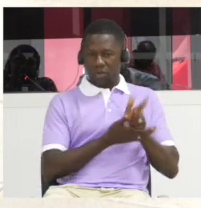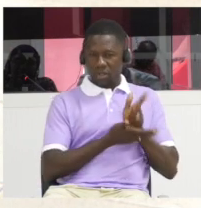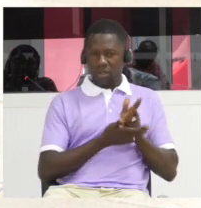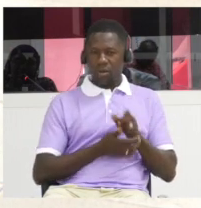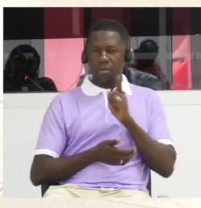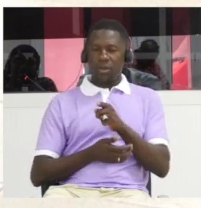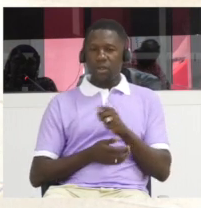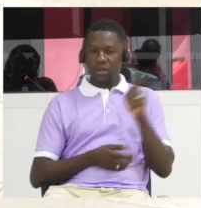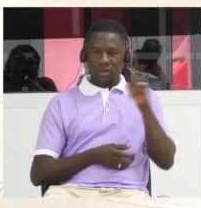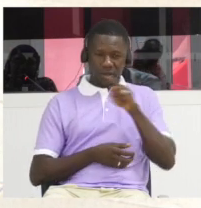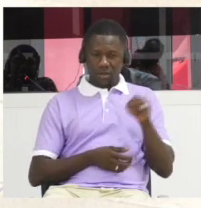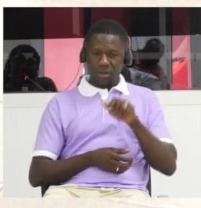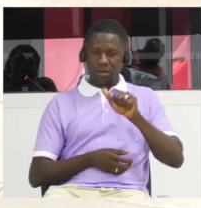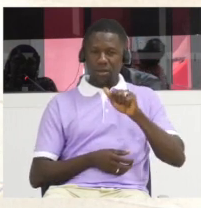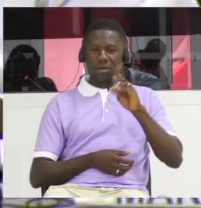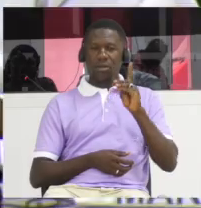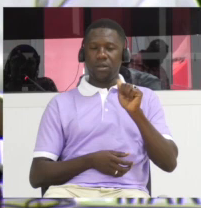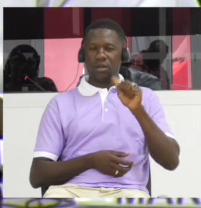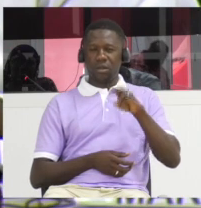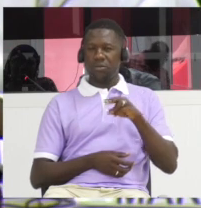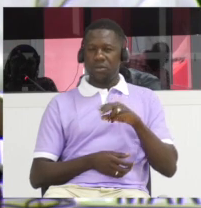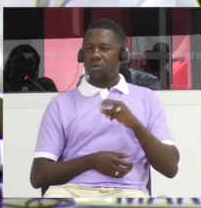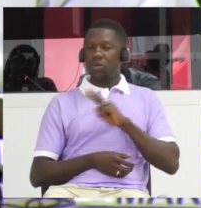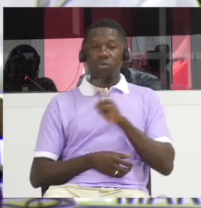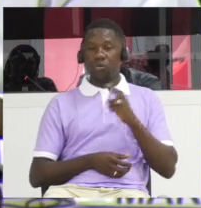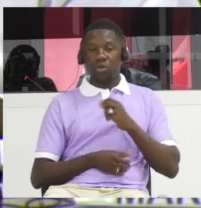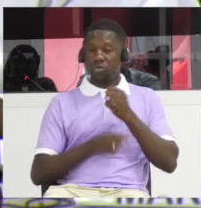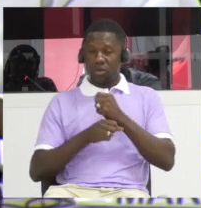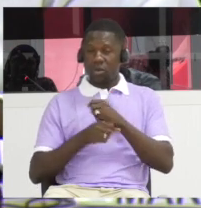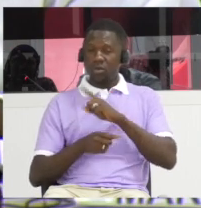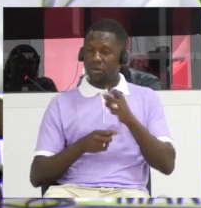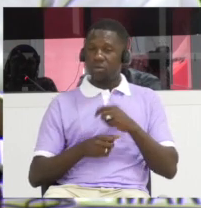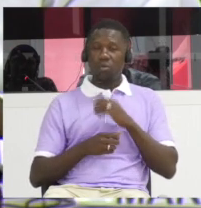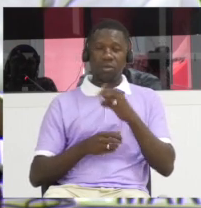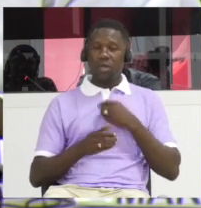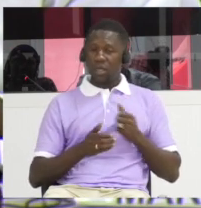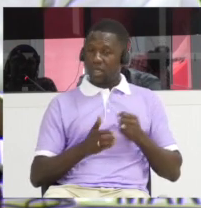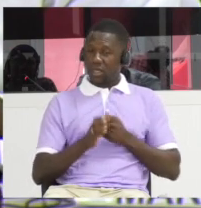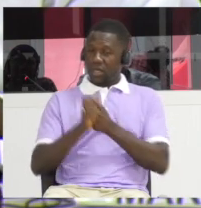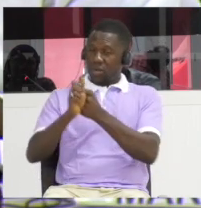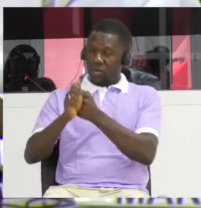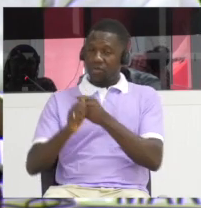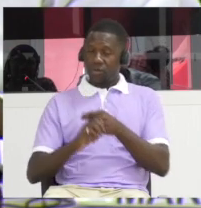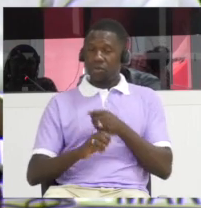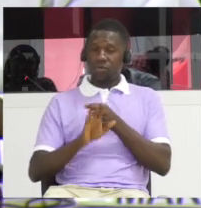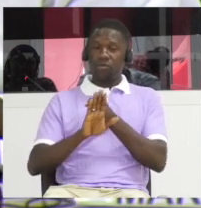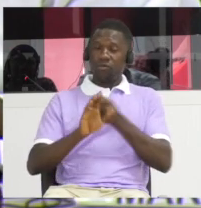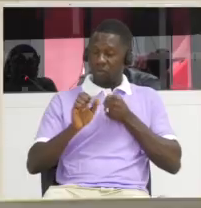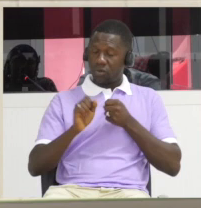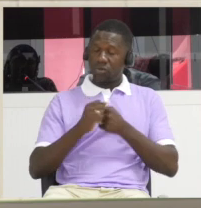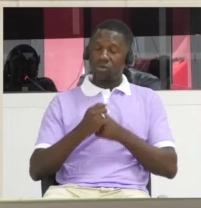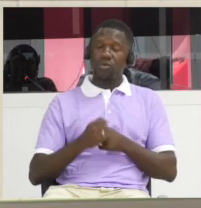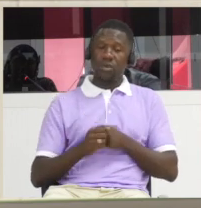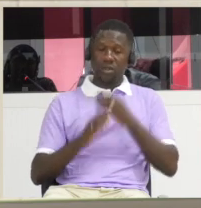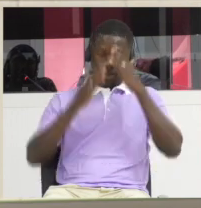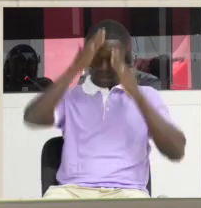gendarmerie could not have been or was not designed to be a counterforce to the army? What